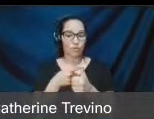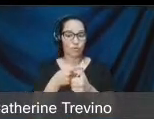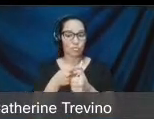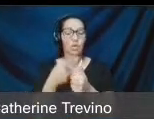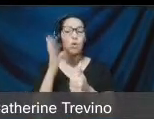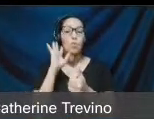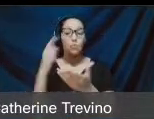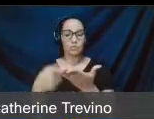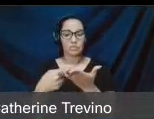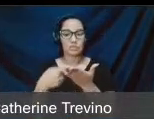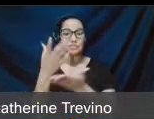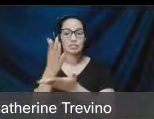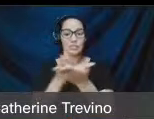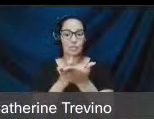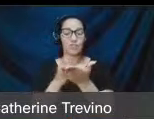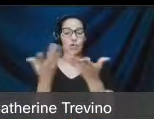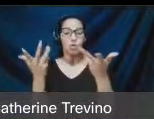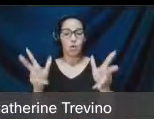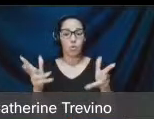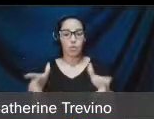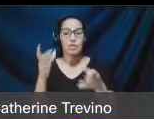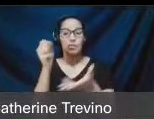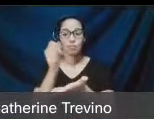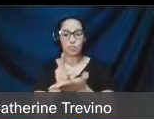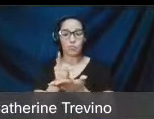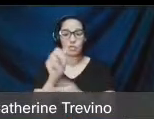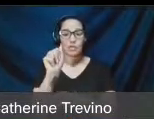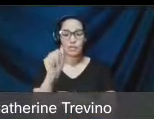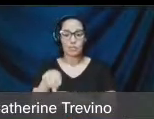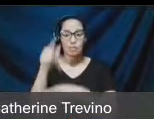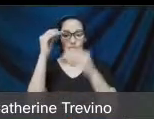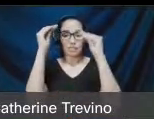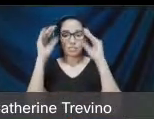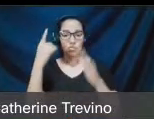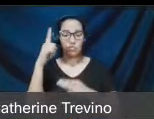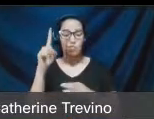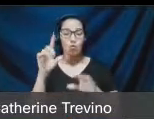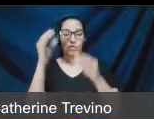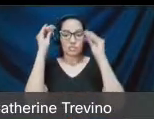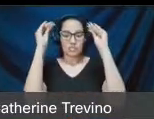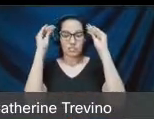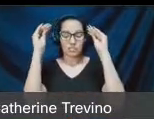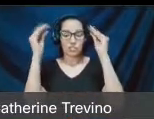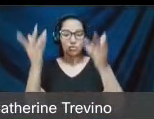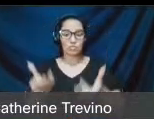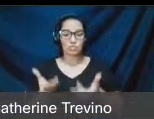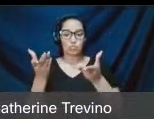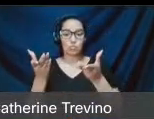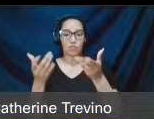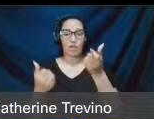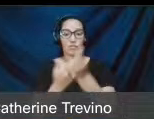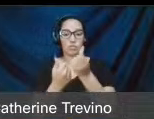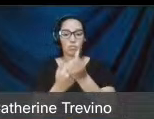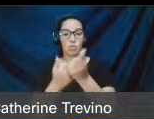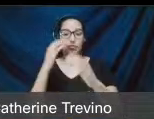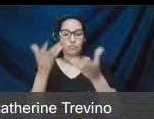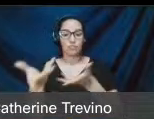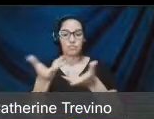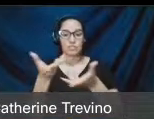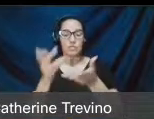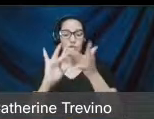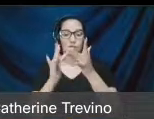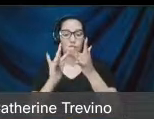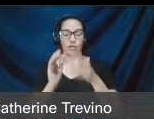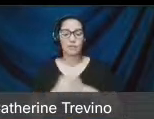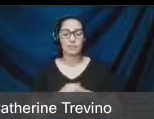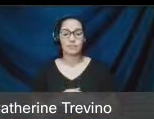with some of our current approved AP teachers an opportunity to teach a course to support our facilitated online learning students. In order to support